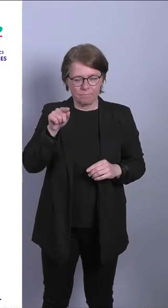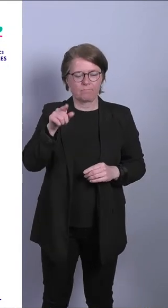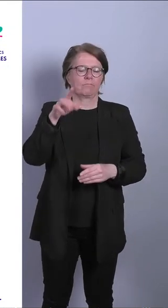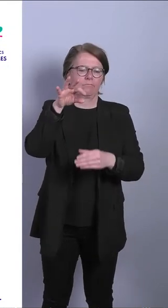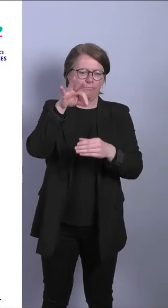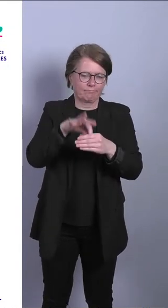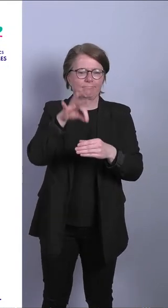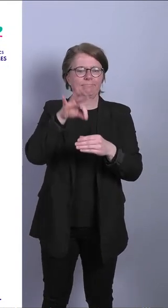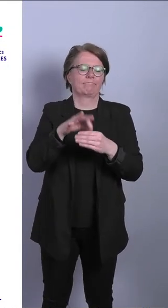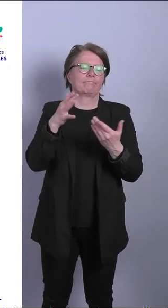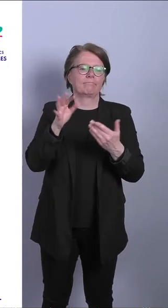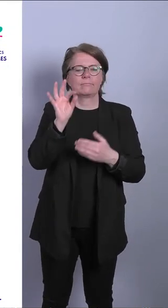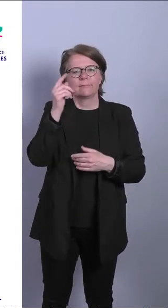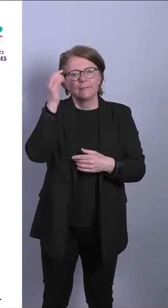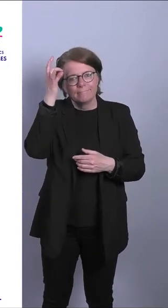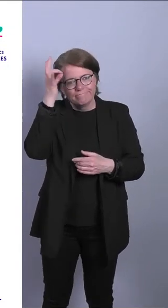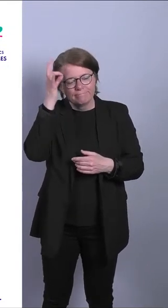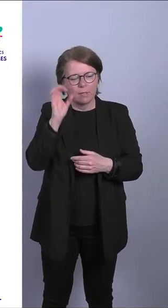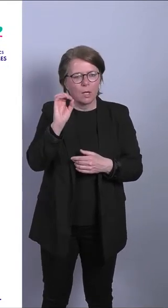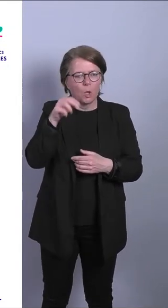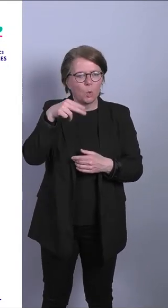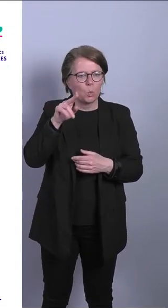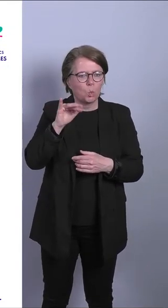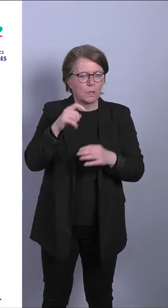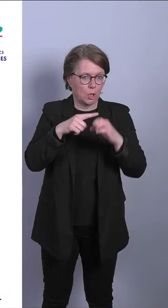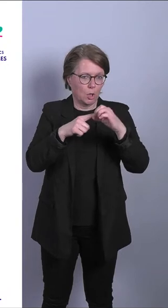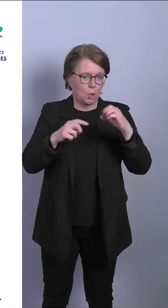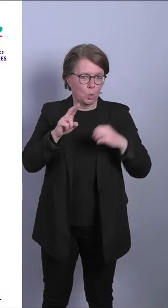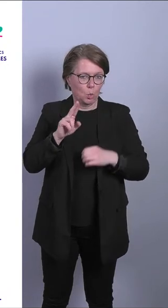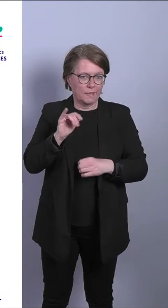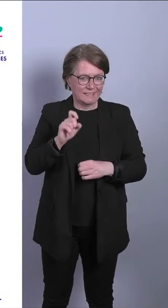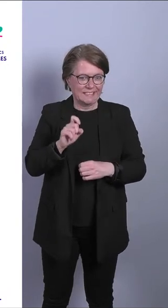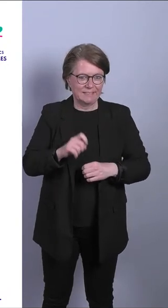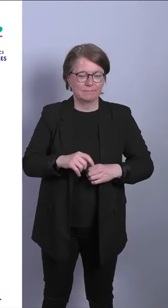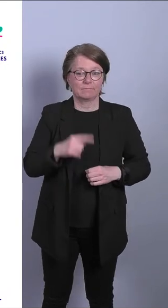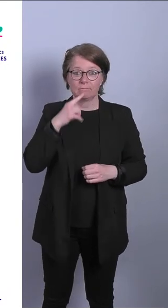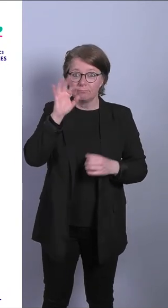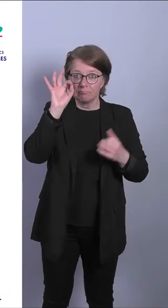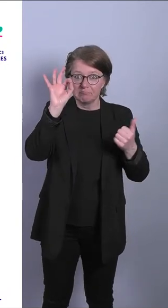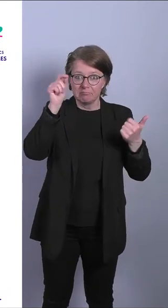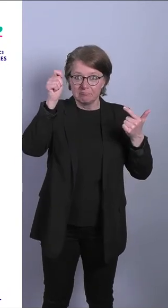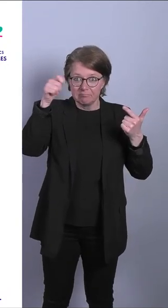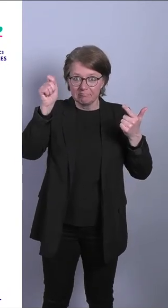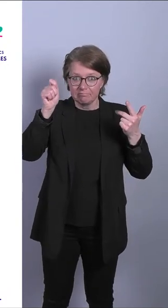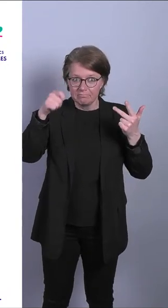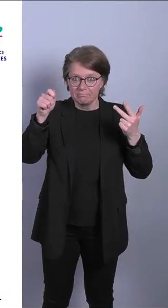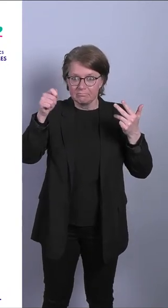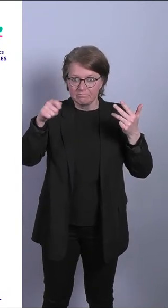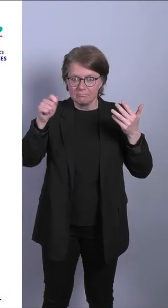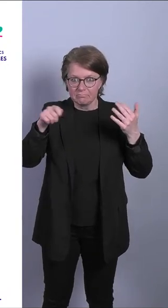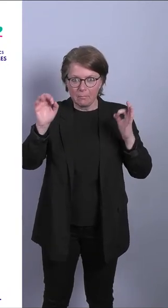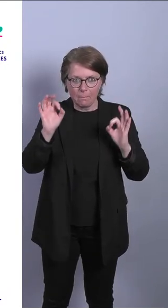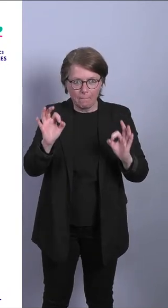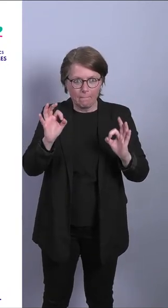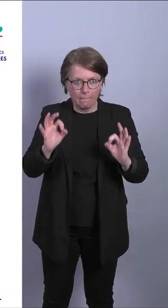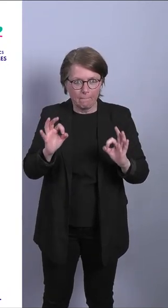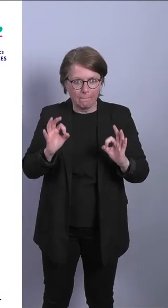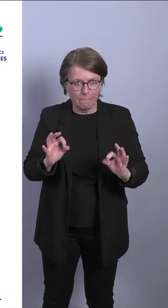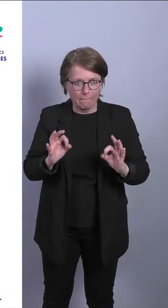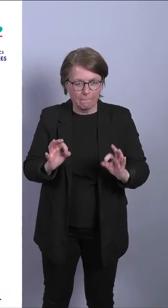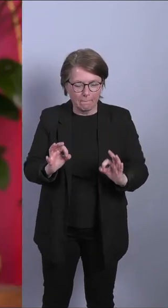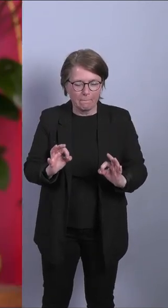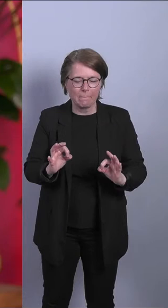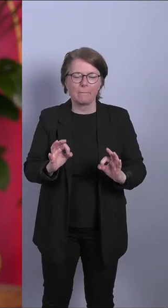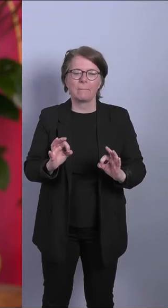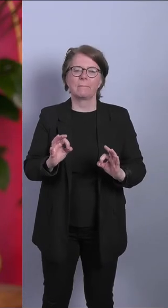find the quiz. And please try and give the correct answers. And if many people get the answers